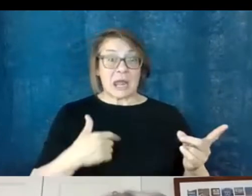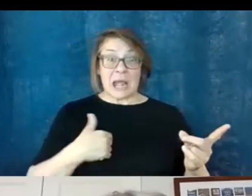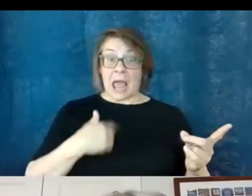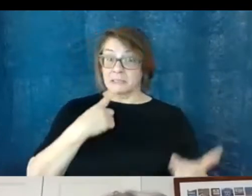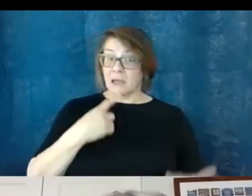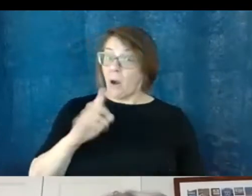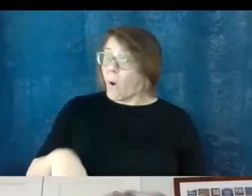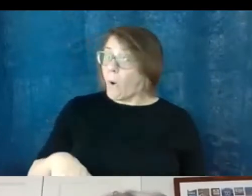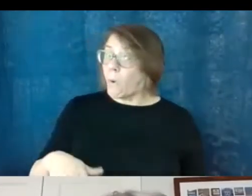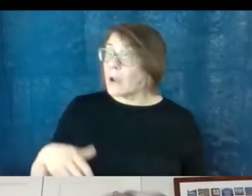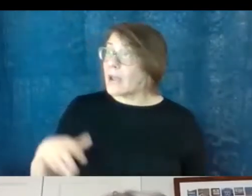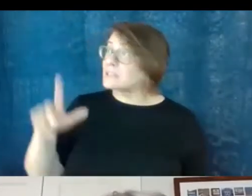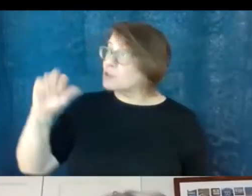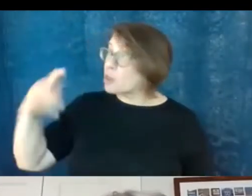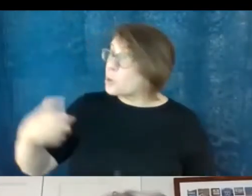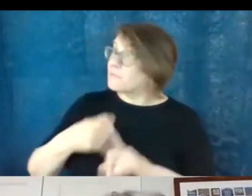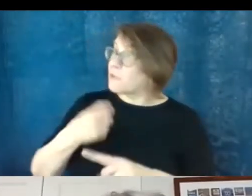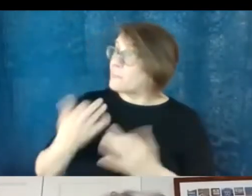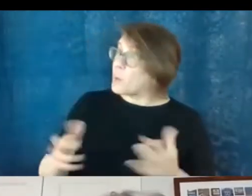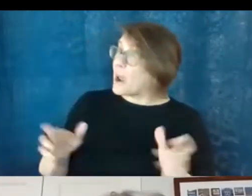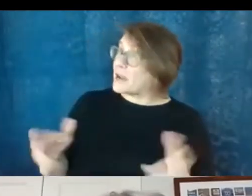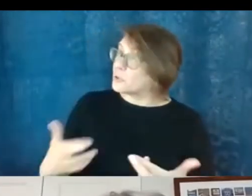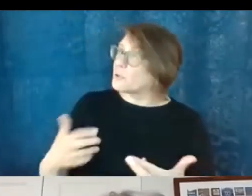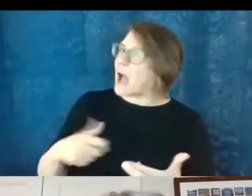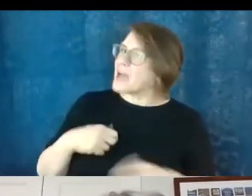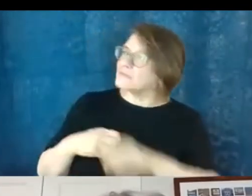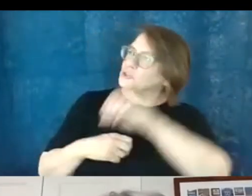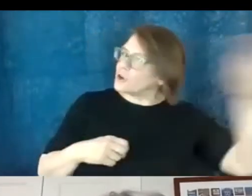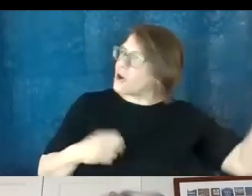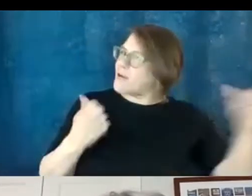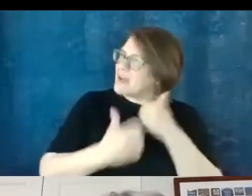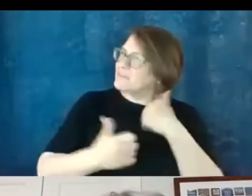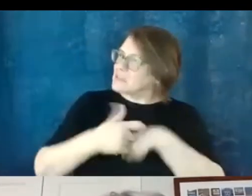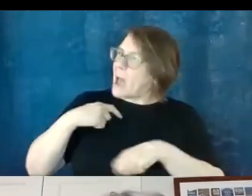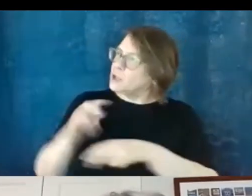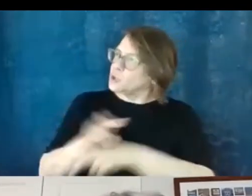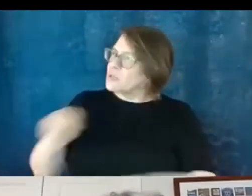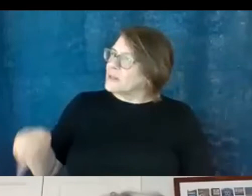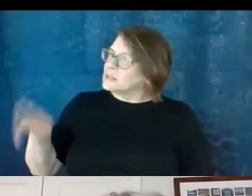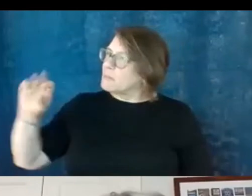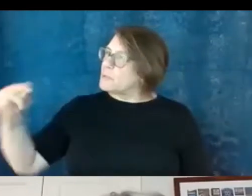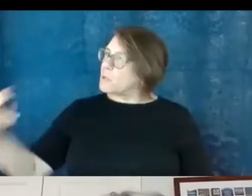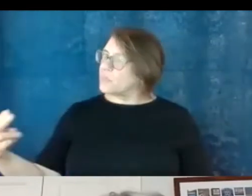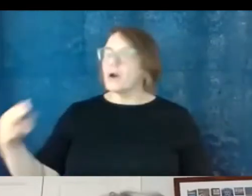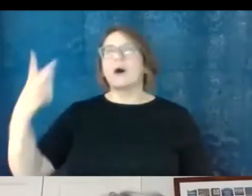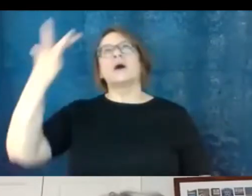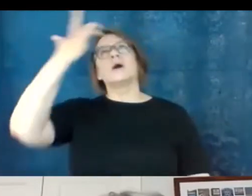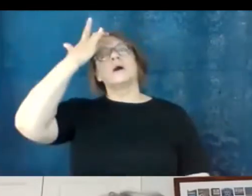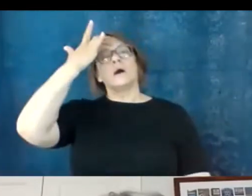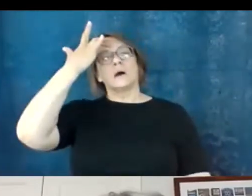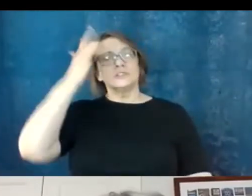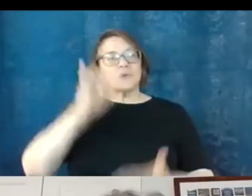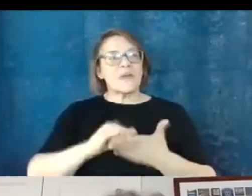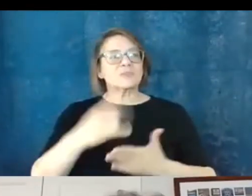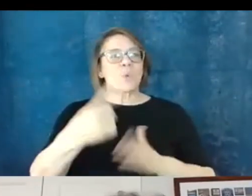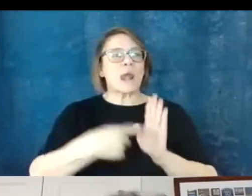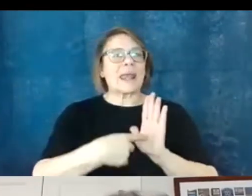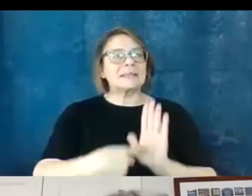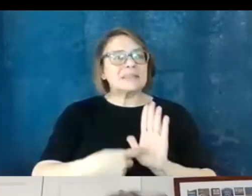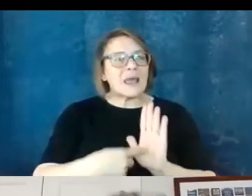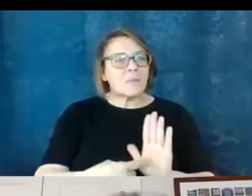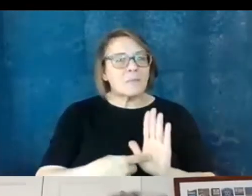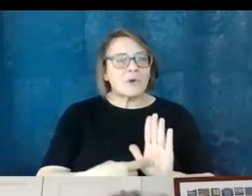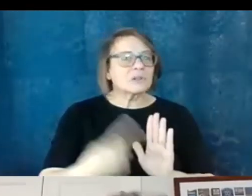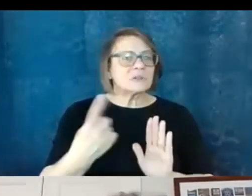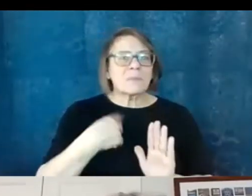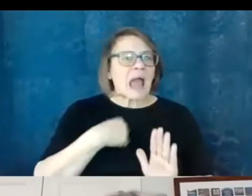the waiting room. I have to turn it off every single time I test somebody in this booth. So that's just an example of something that I wouldn't